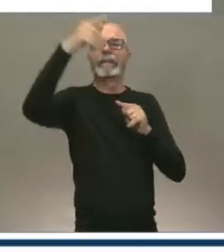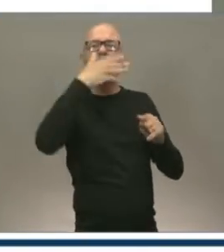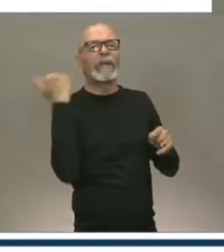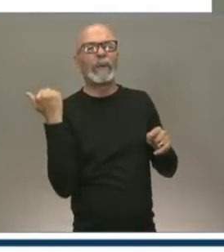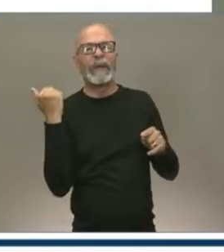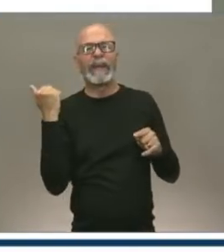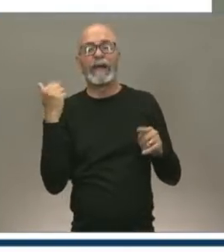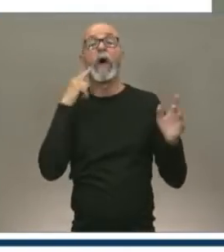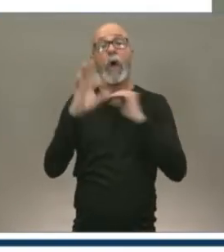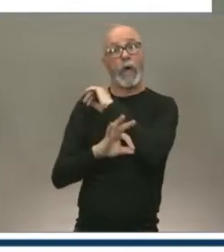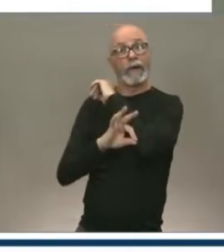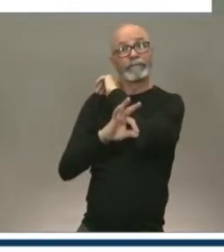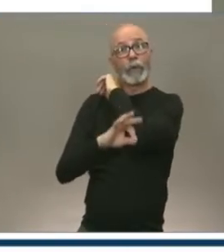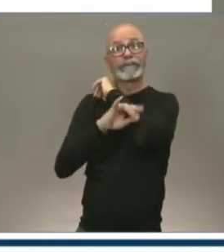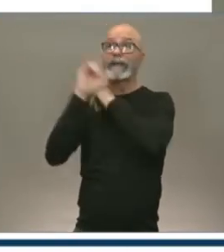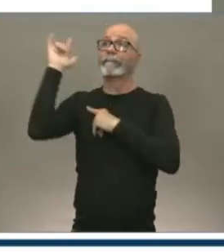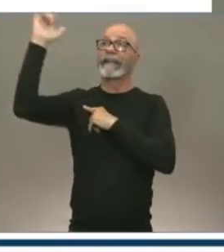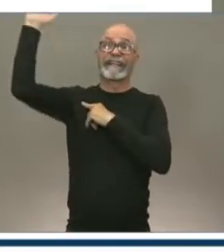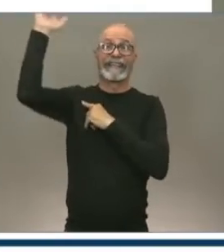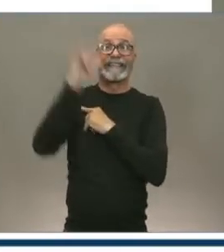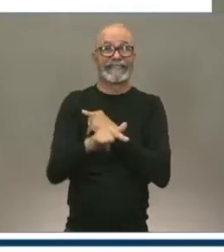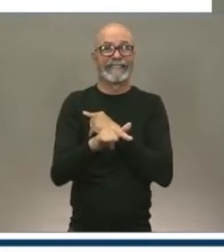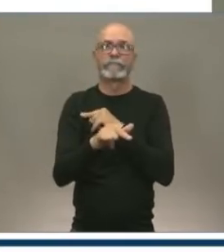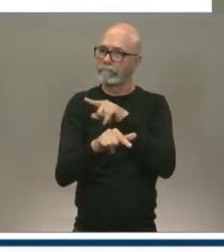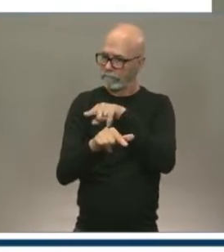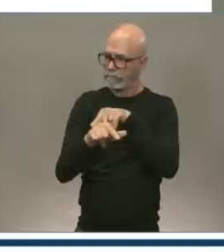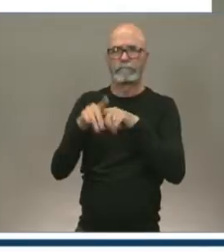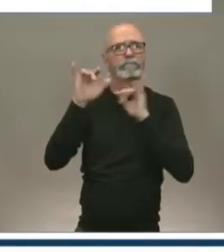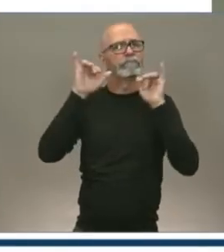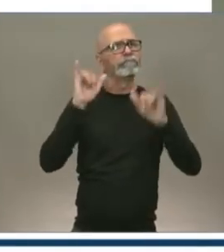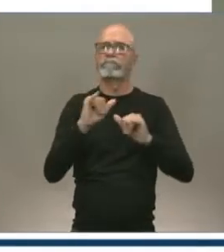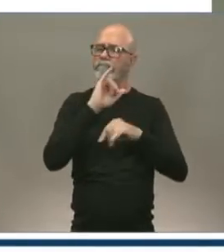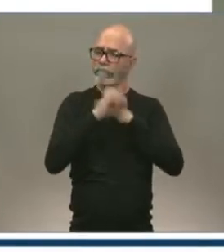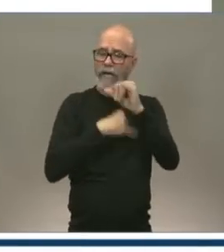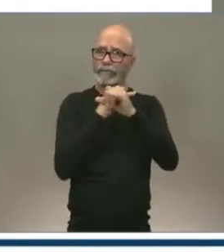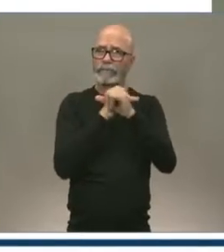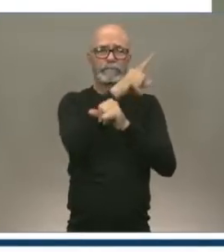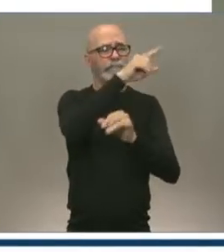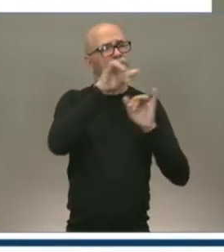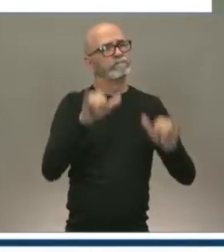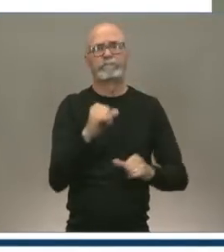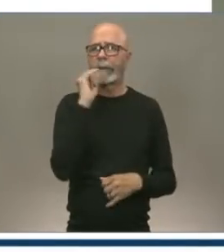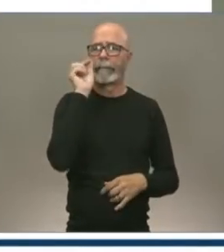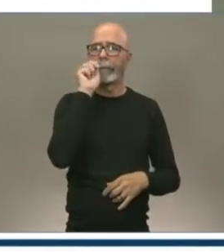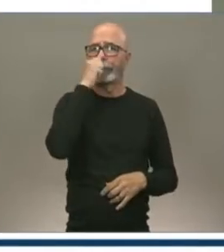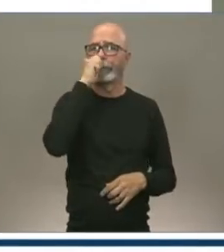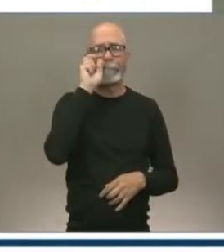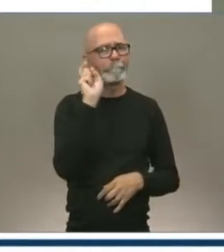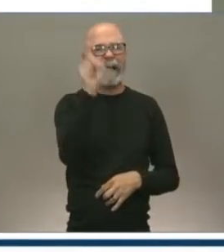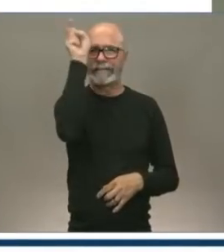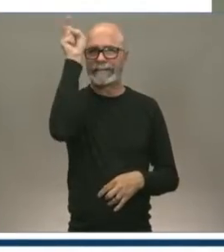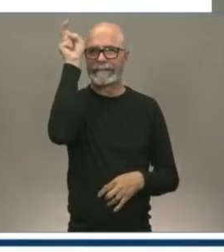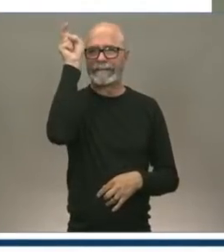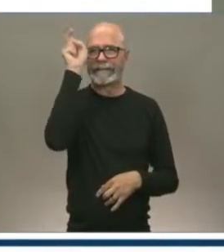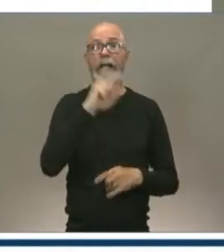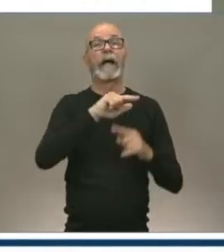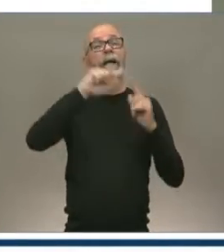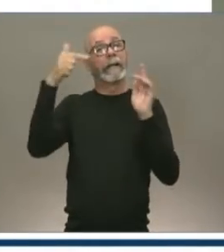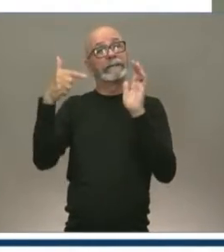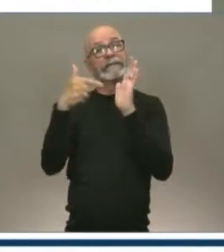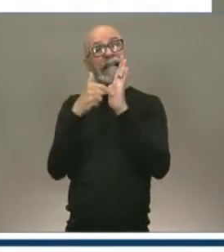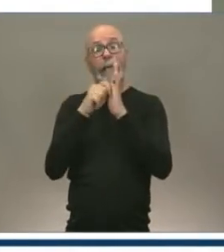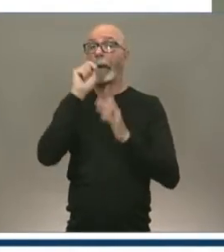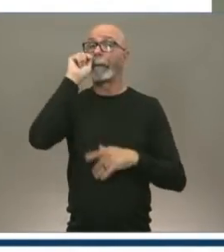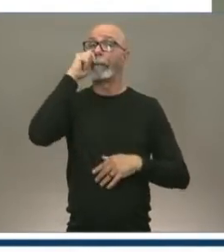are given a rapid test as the airport as one of their charter flights come in, and then they're getting a second their